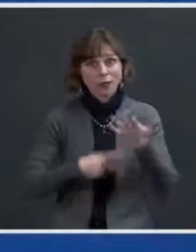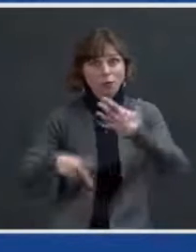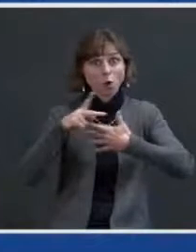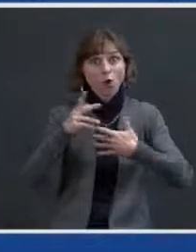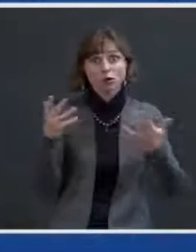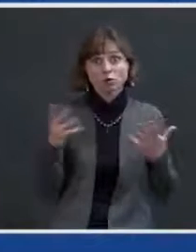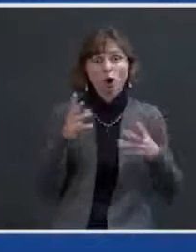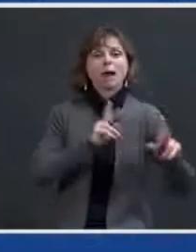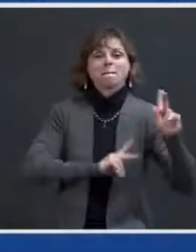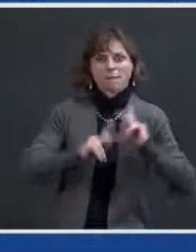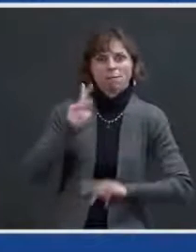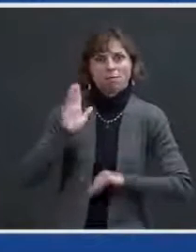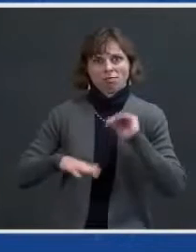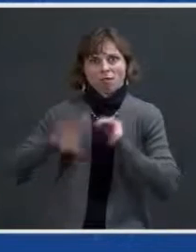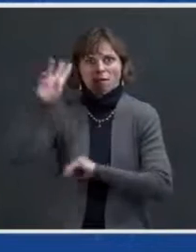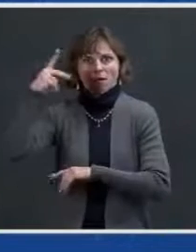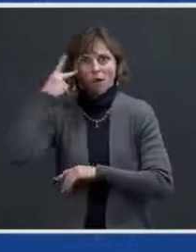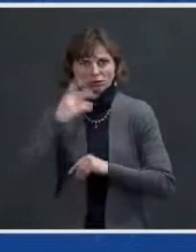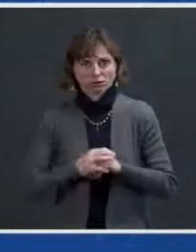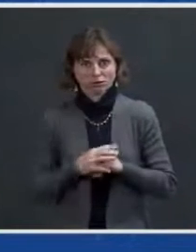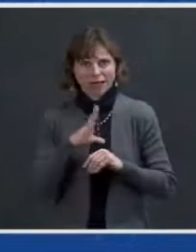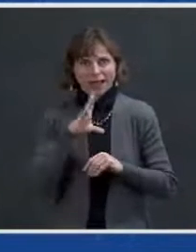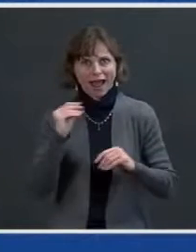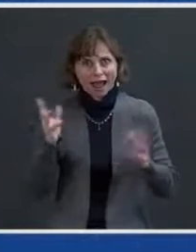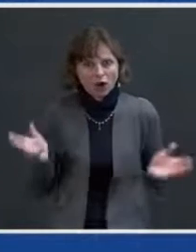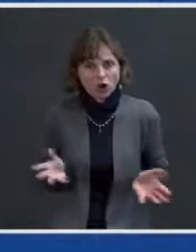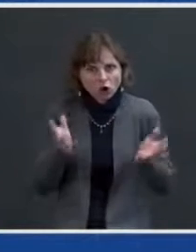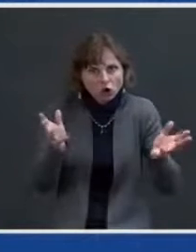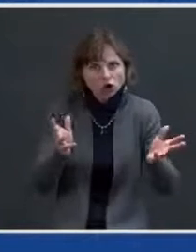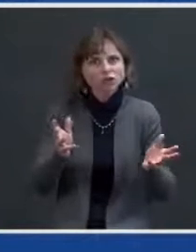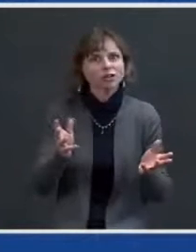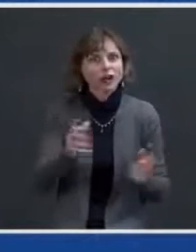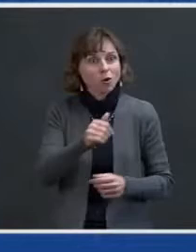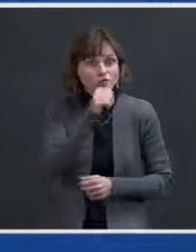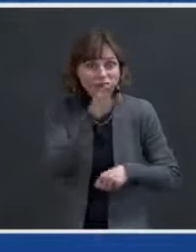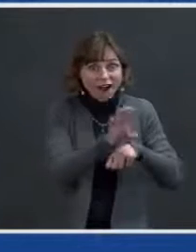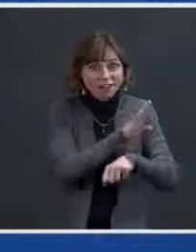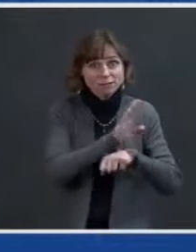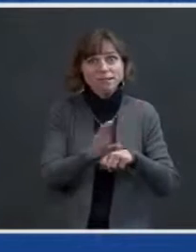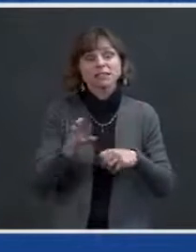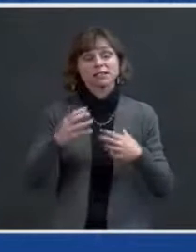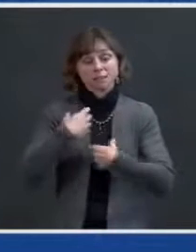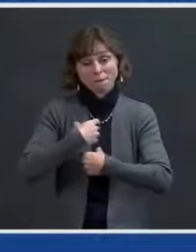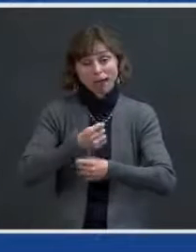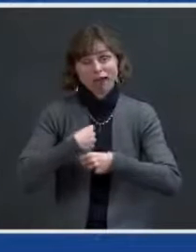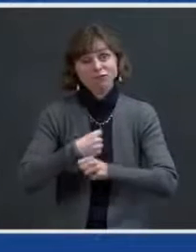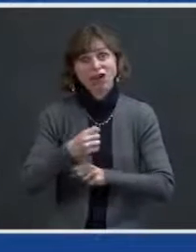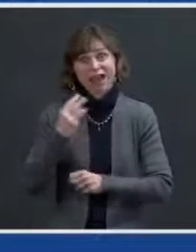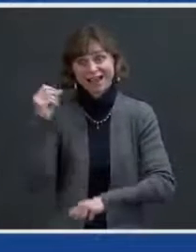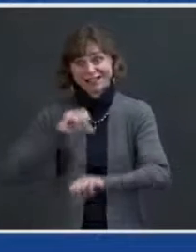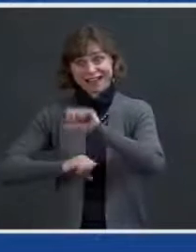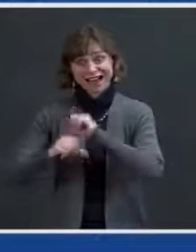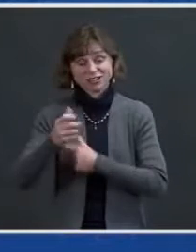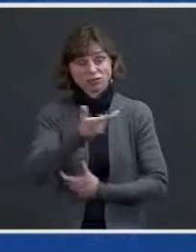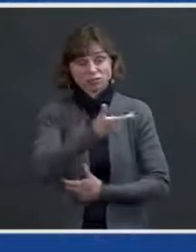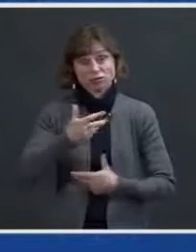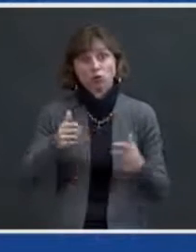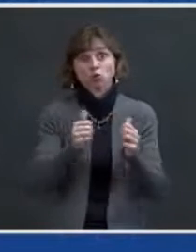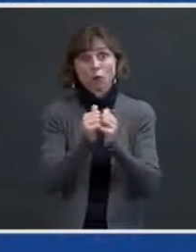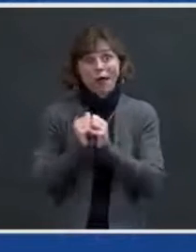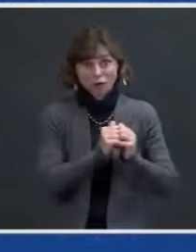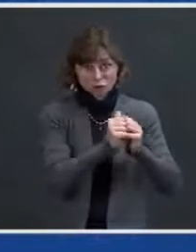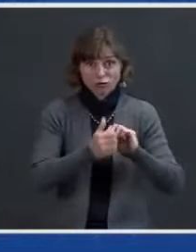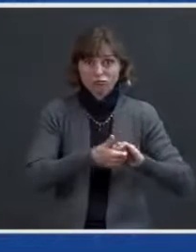an environment in which private sector manufacturing and scientific capabilities can work in healthy partnership